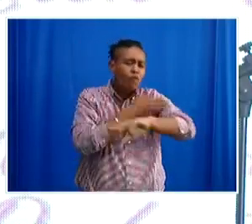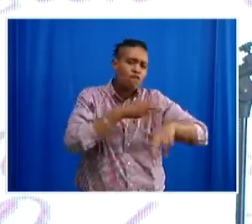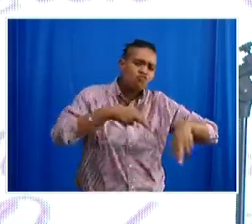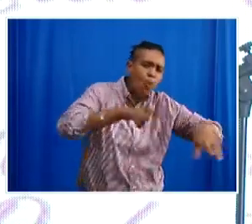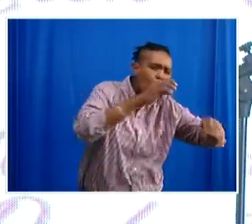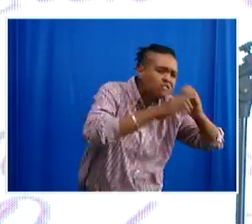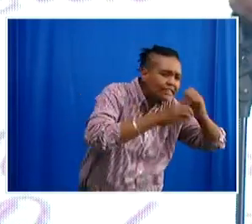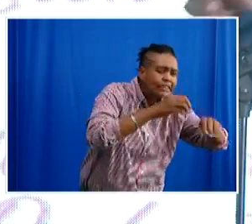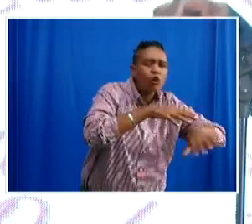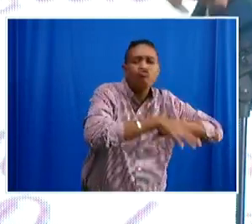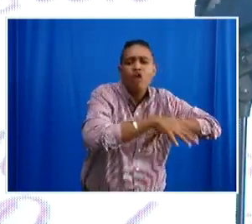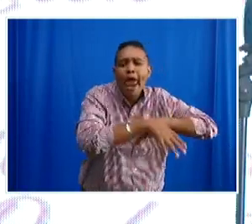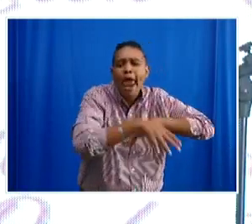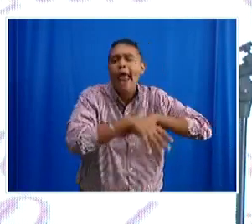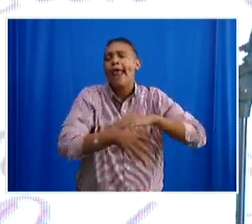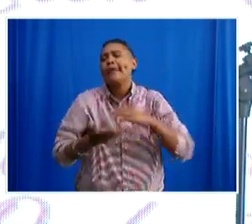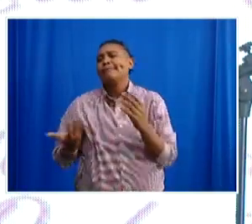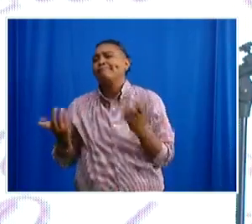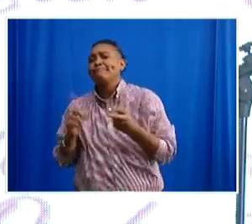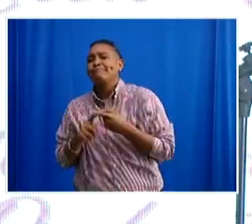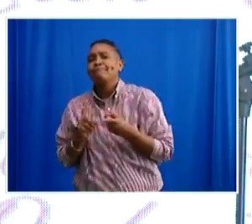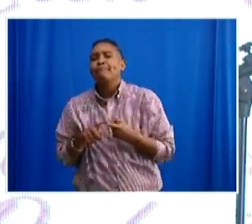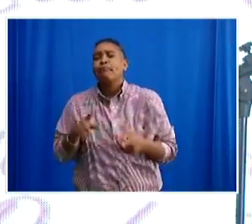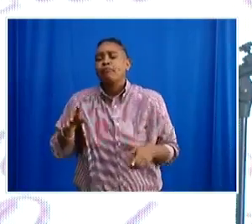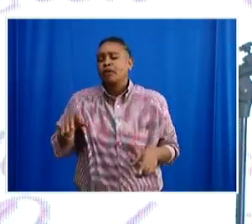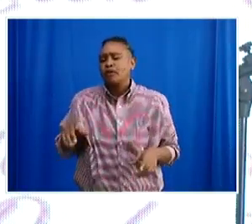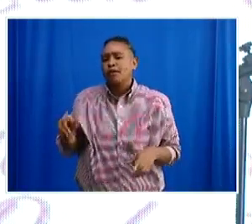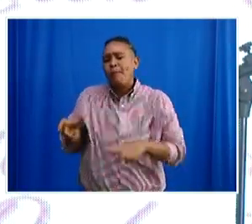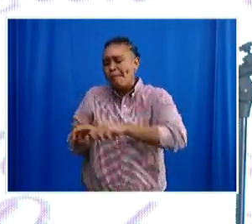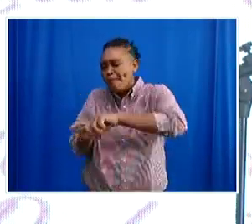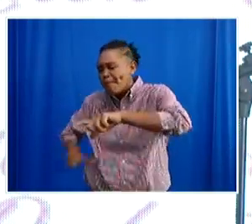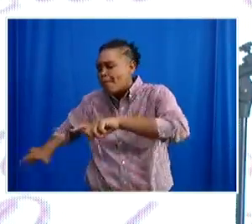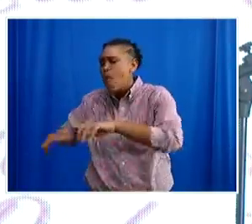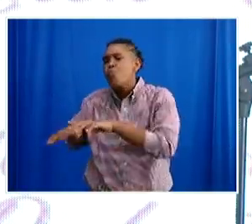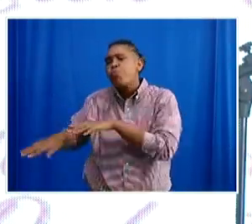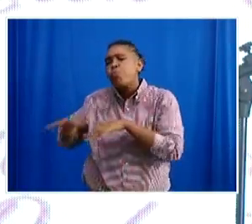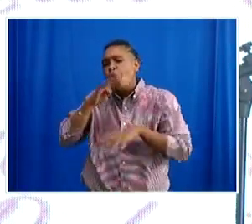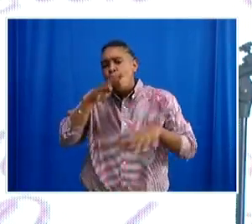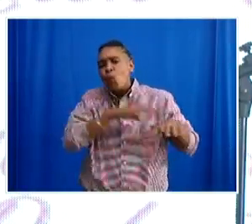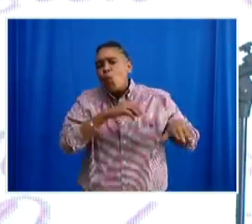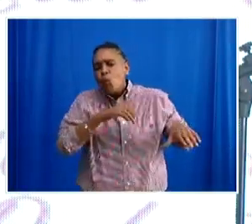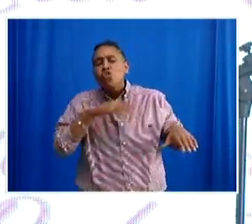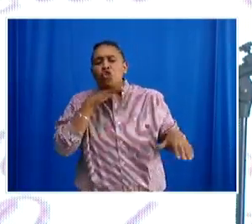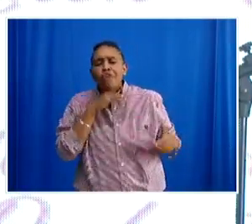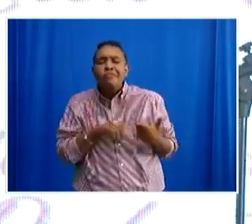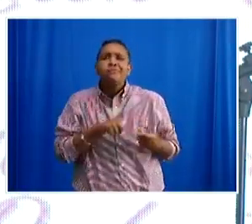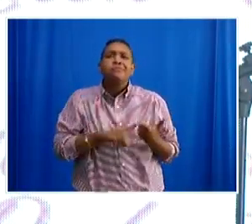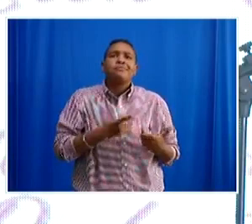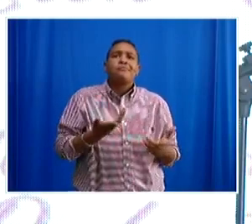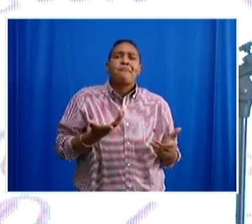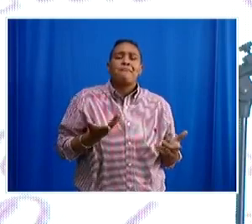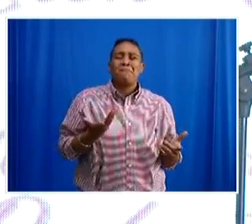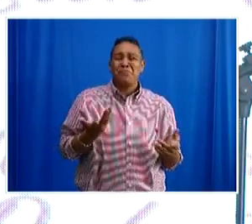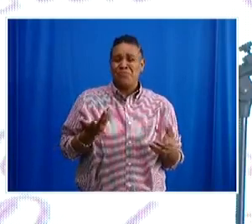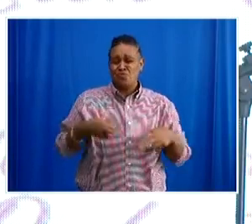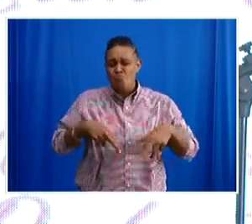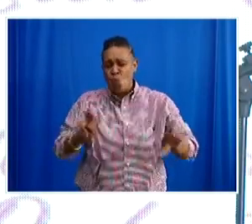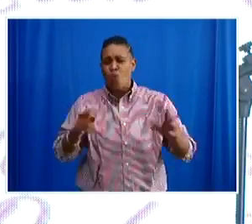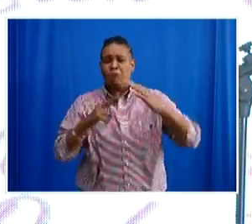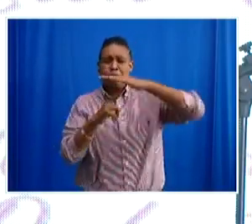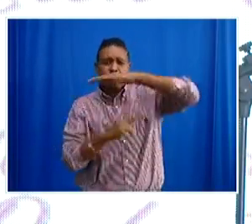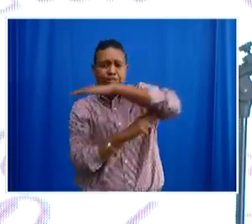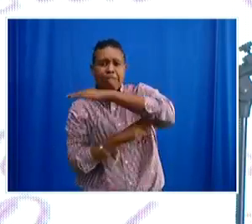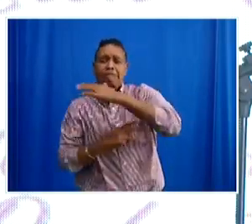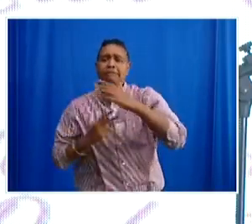roadways, drains, sewage, water, bridges, and so forth, but to do so in a way that